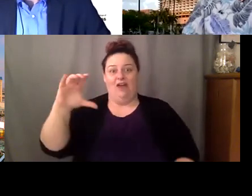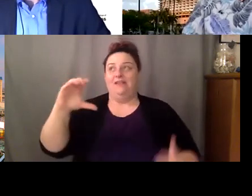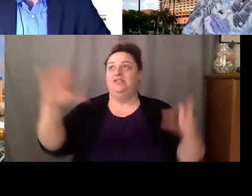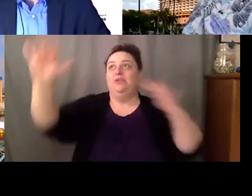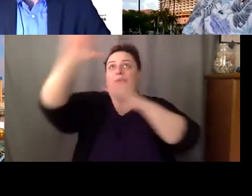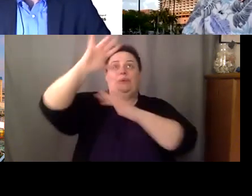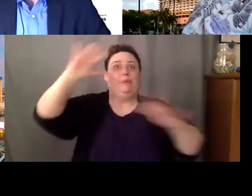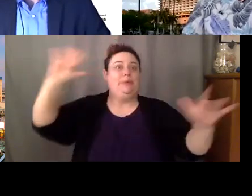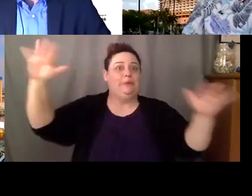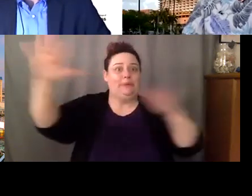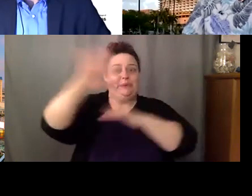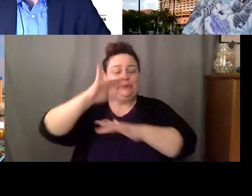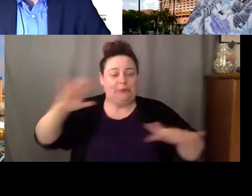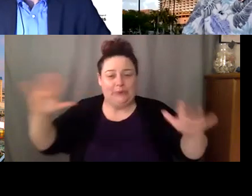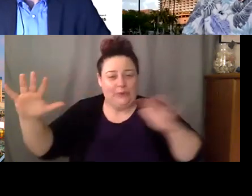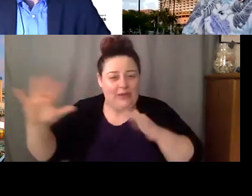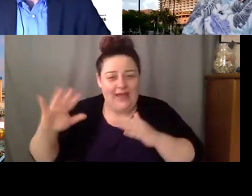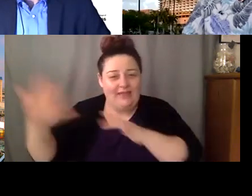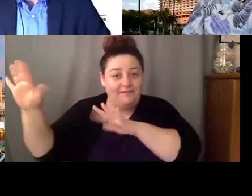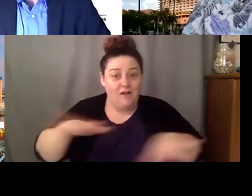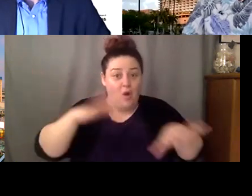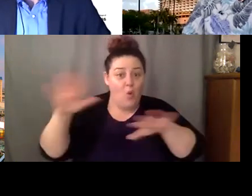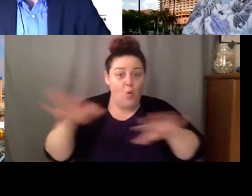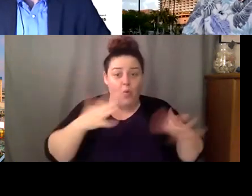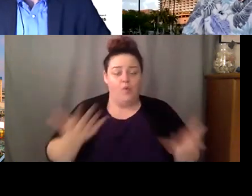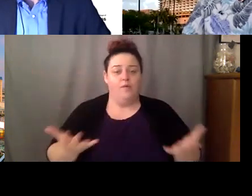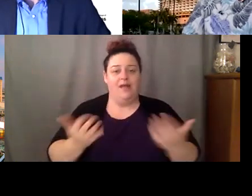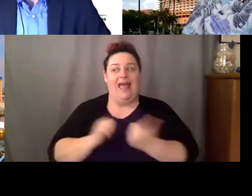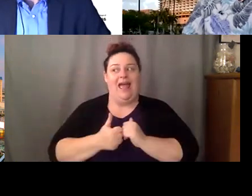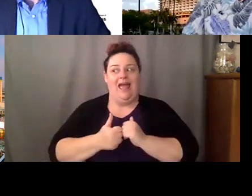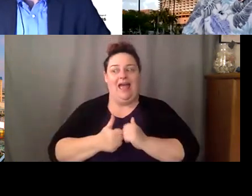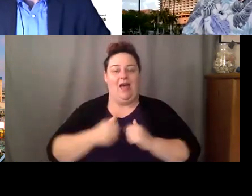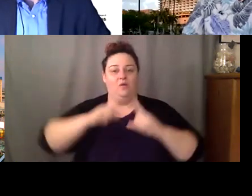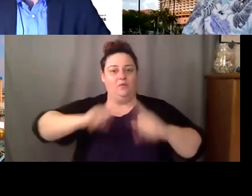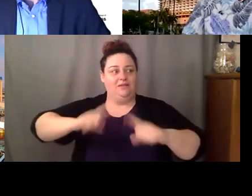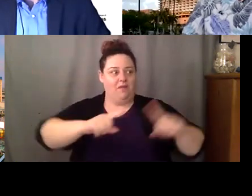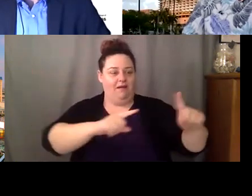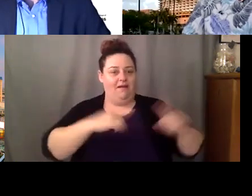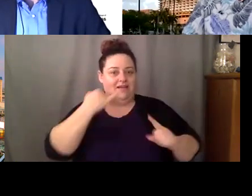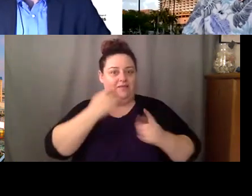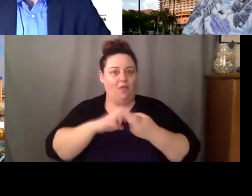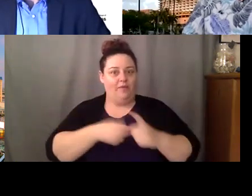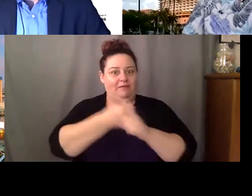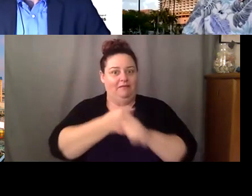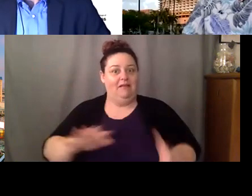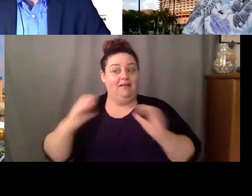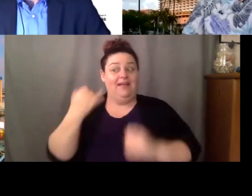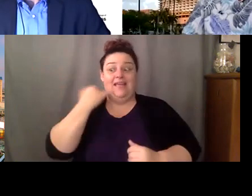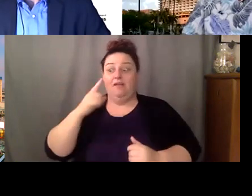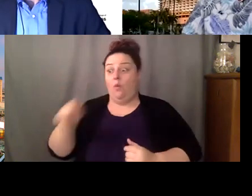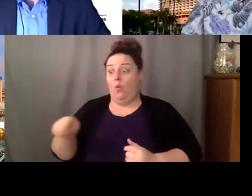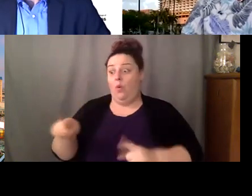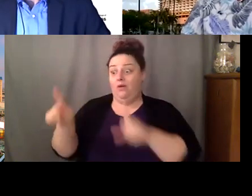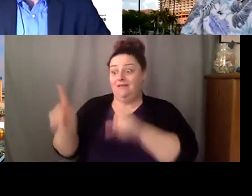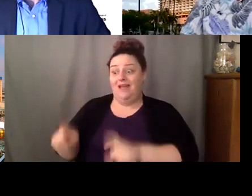and flow. And then how was the incident response protocol set up so that if we did find someone who tested positive